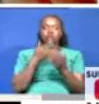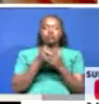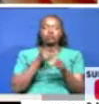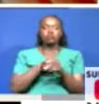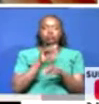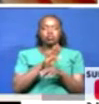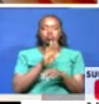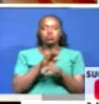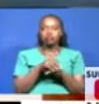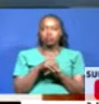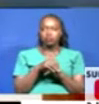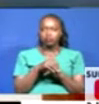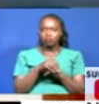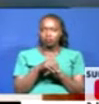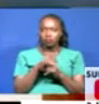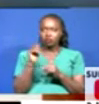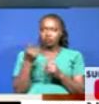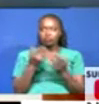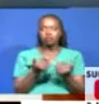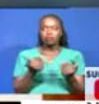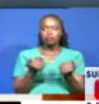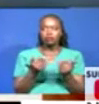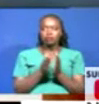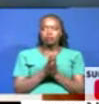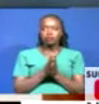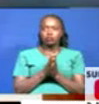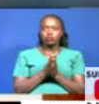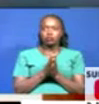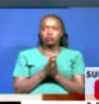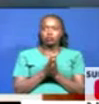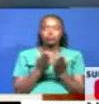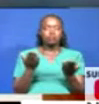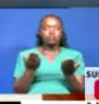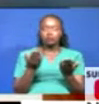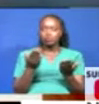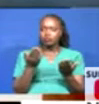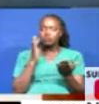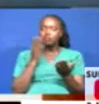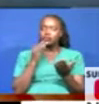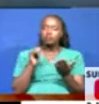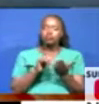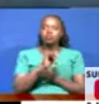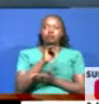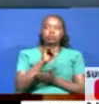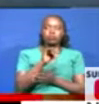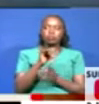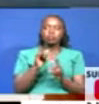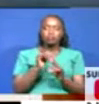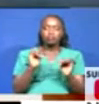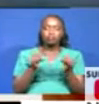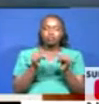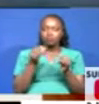for us. In other news, Kenya is seeking to increase horticultural food produce exports, riding on a new food safety